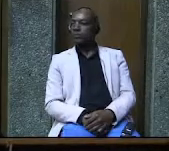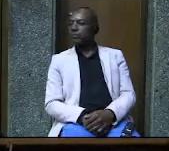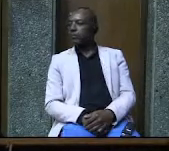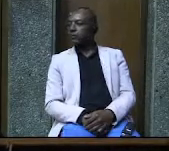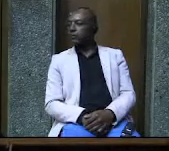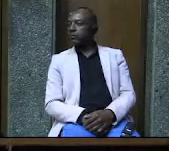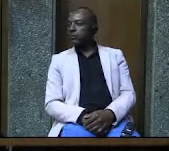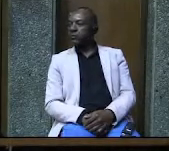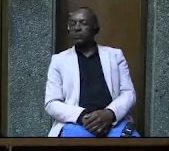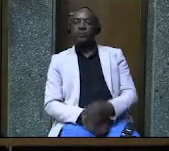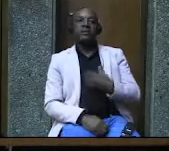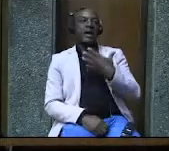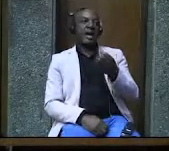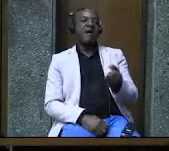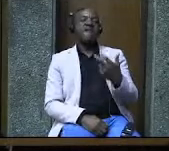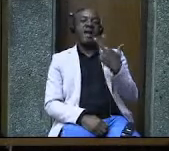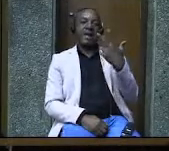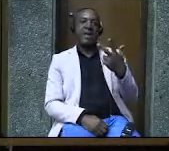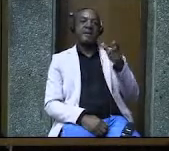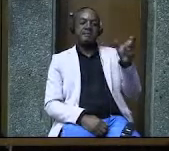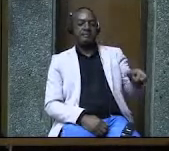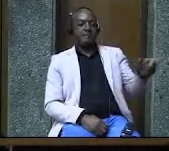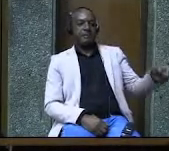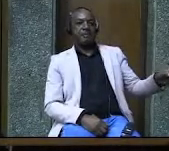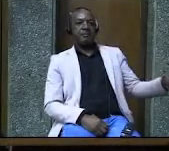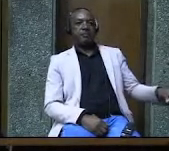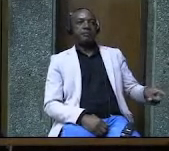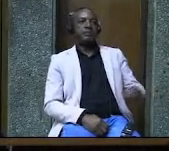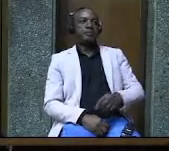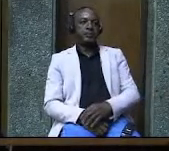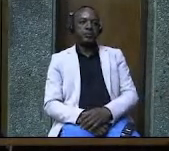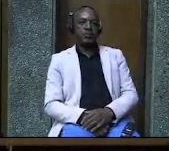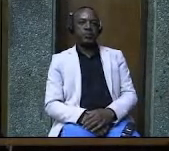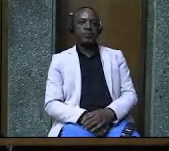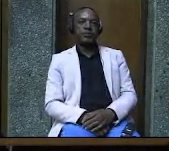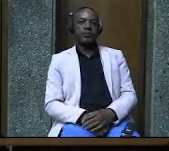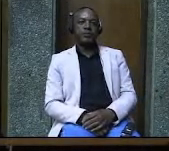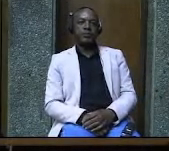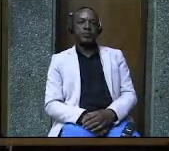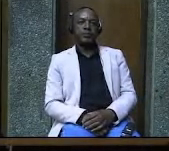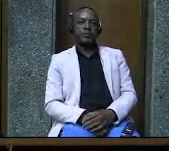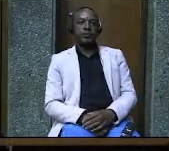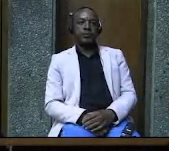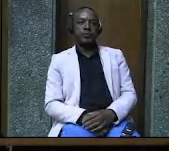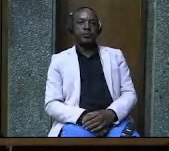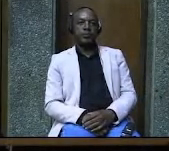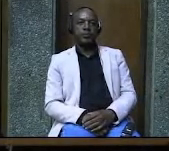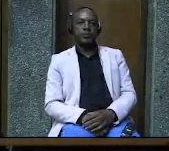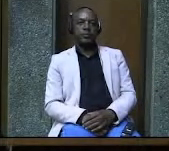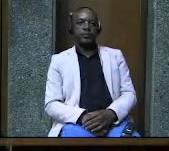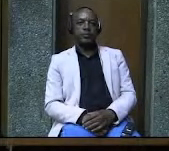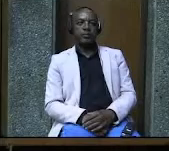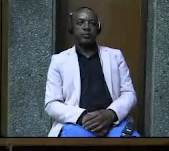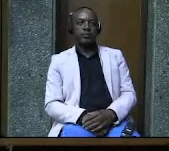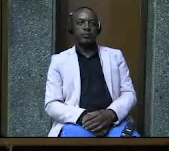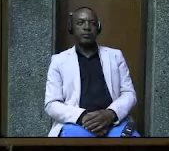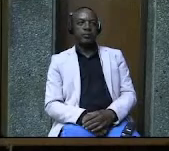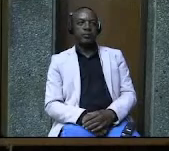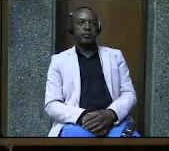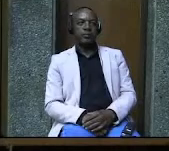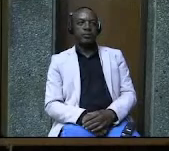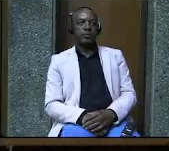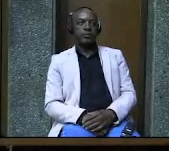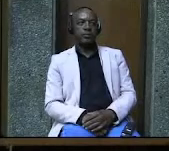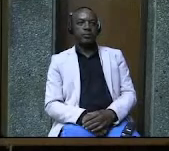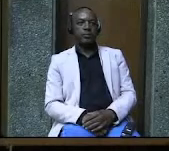Bale 8. Return allocated 3 minutes each name. Bale 8. Not your boy of food. Which is 10. I need